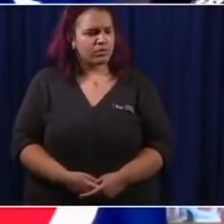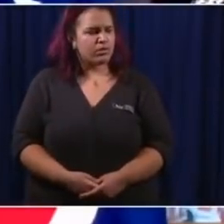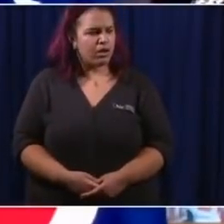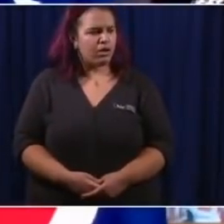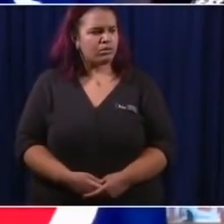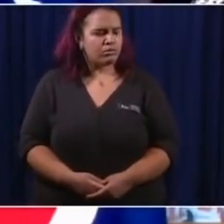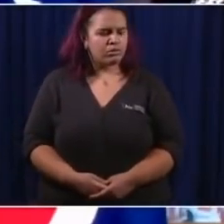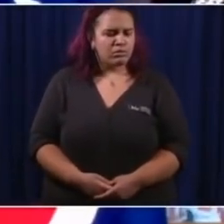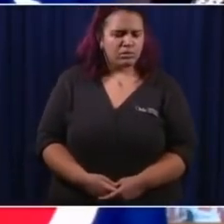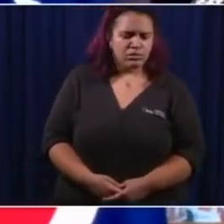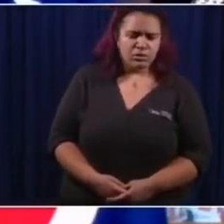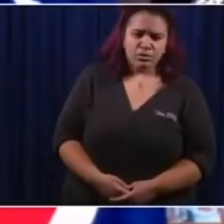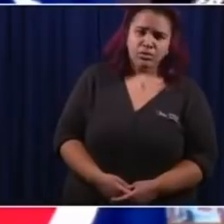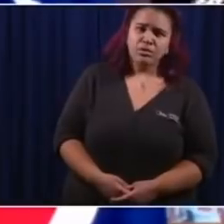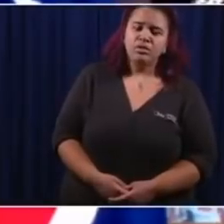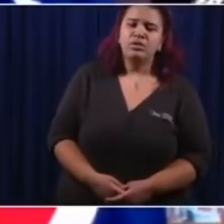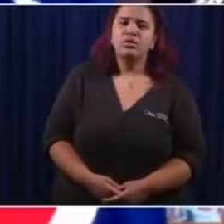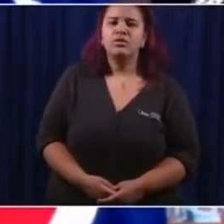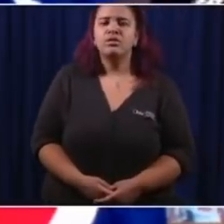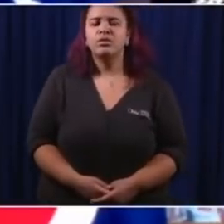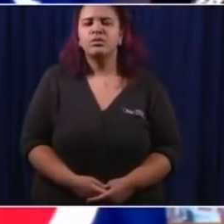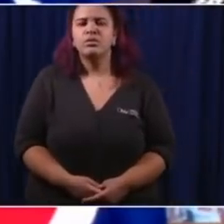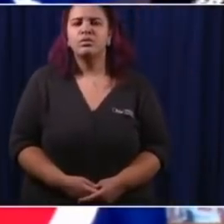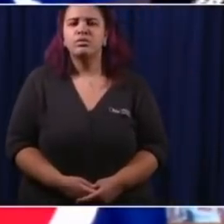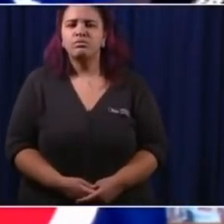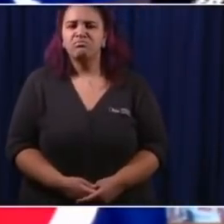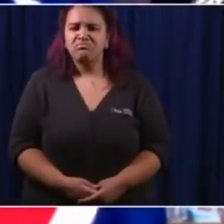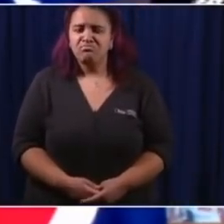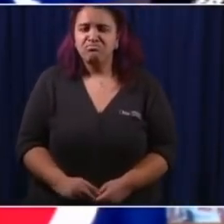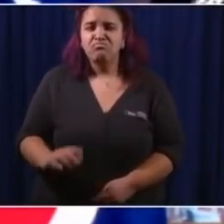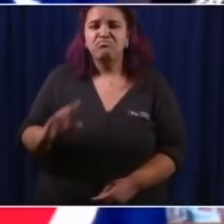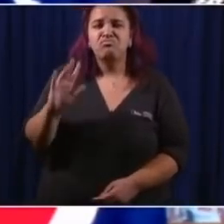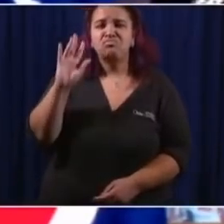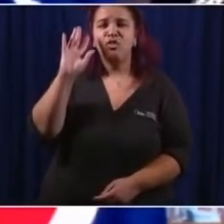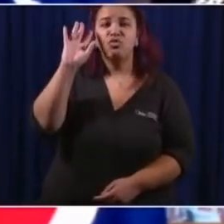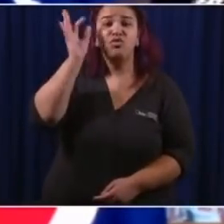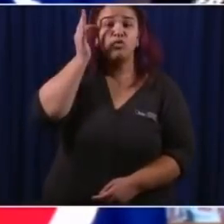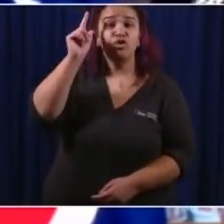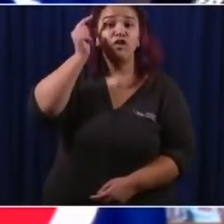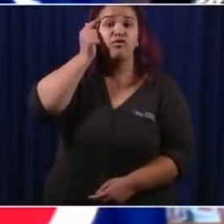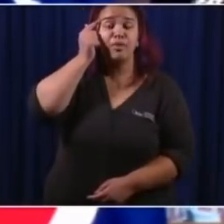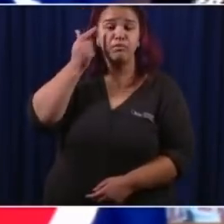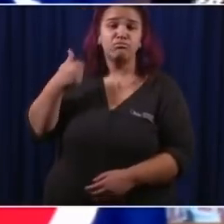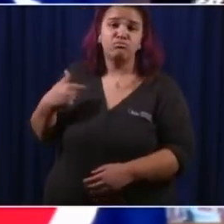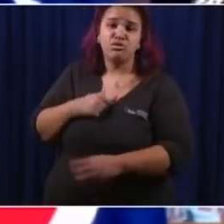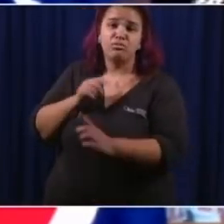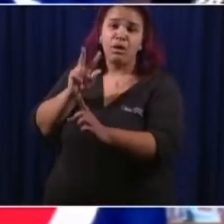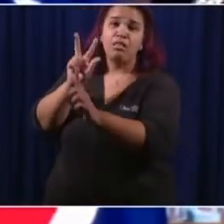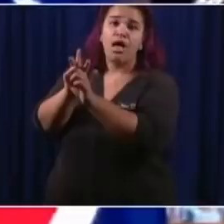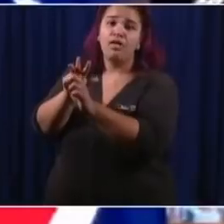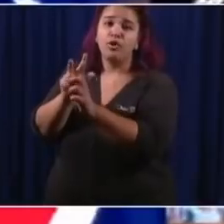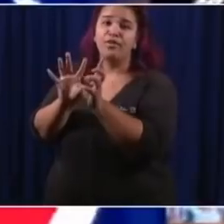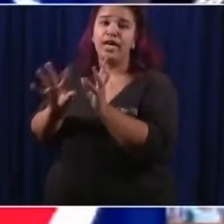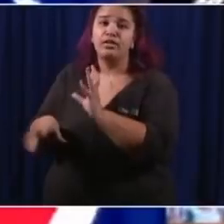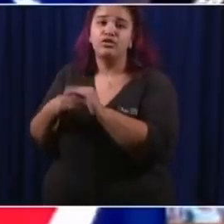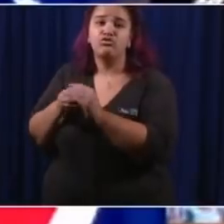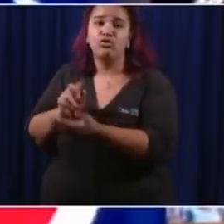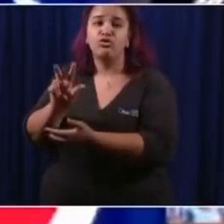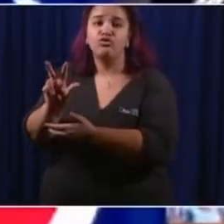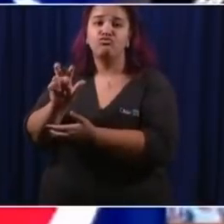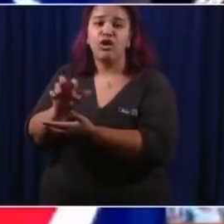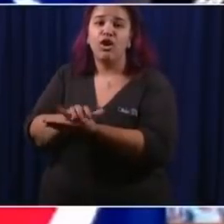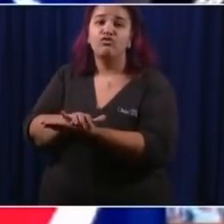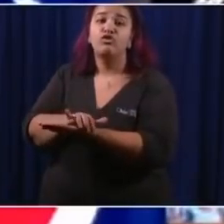is why we're applying for approval from the federal government for the $300 additional payment for people who